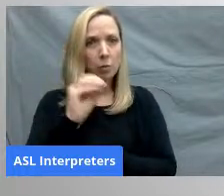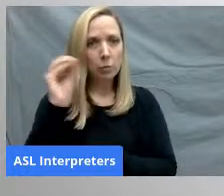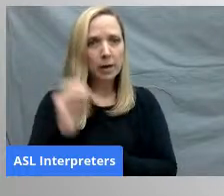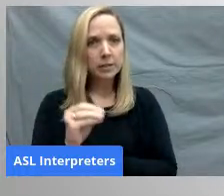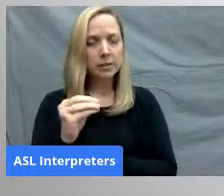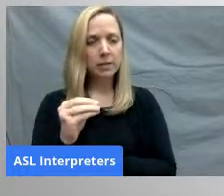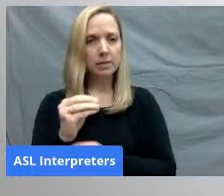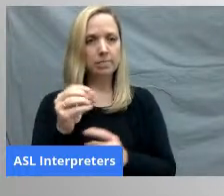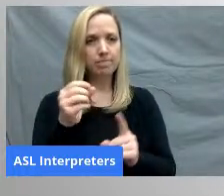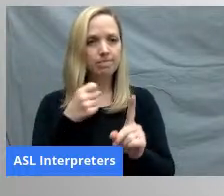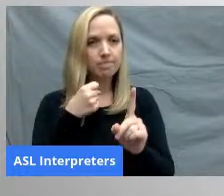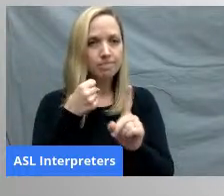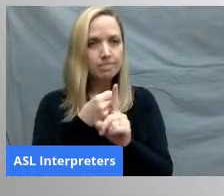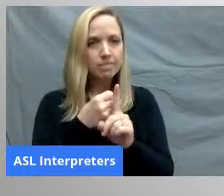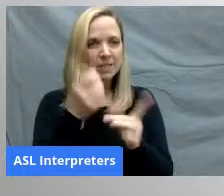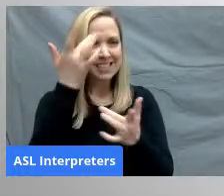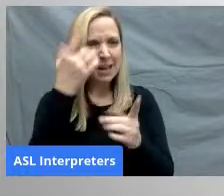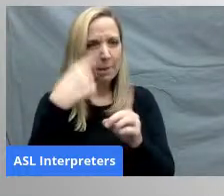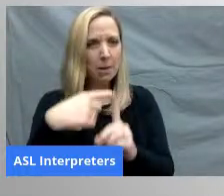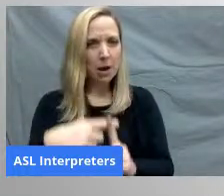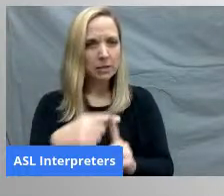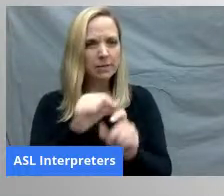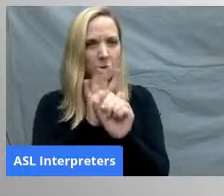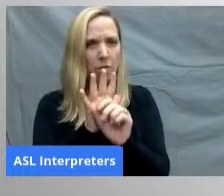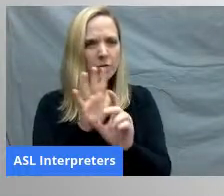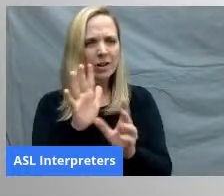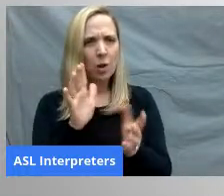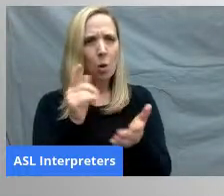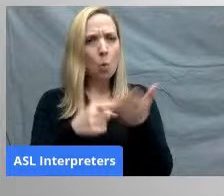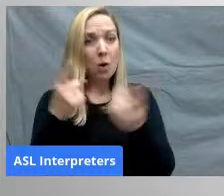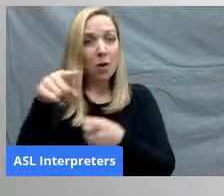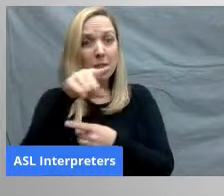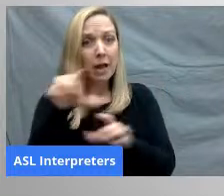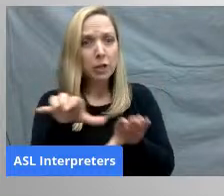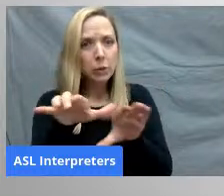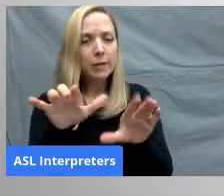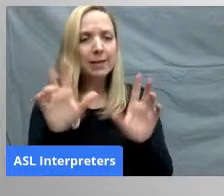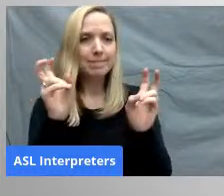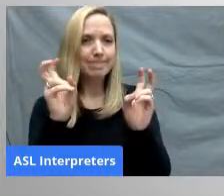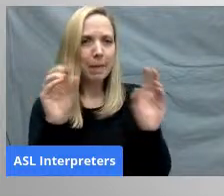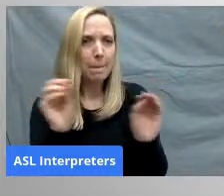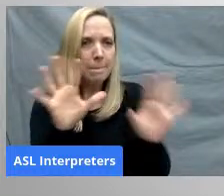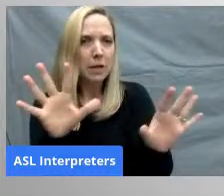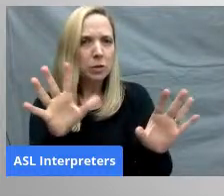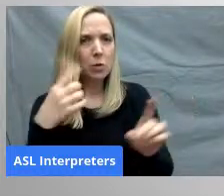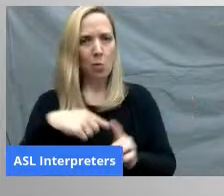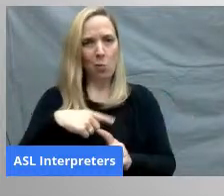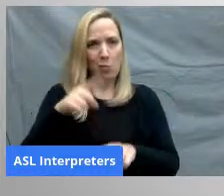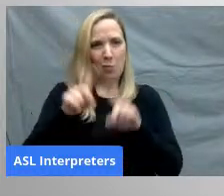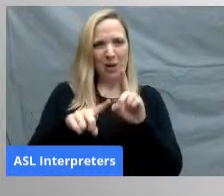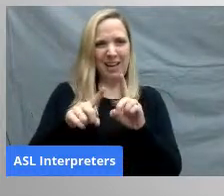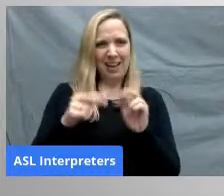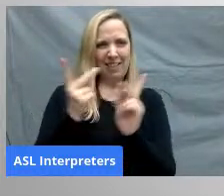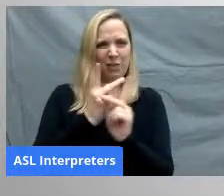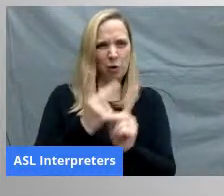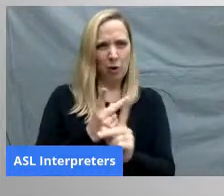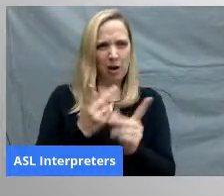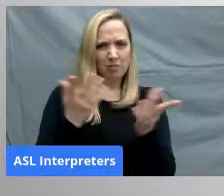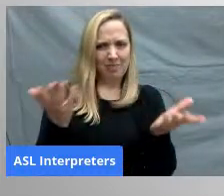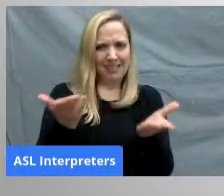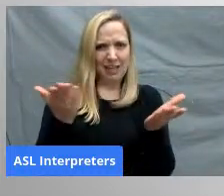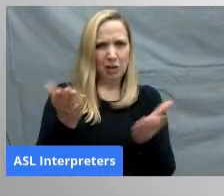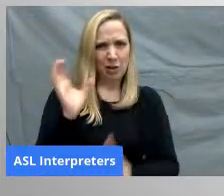just us? What are they doing that's magical that we can't seem to figure out a formula for?